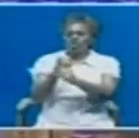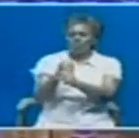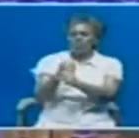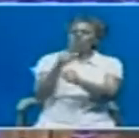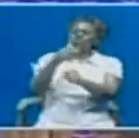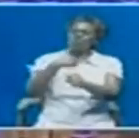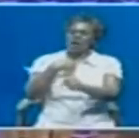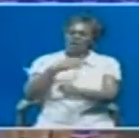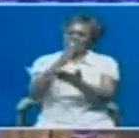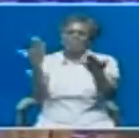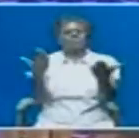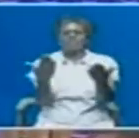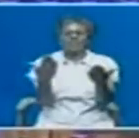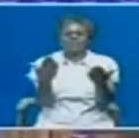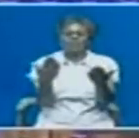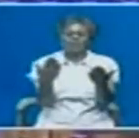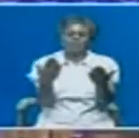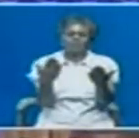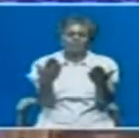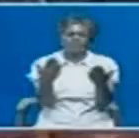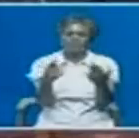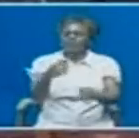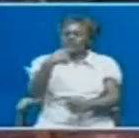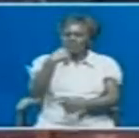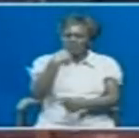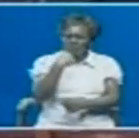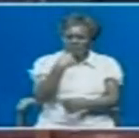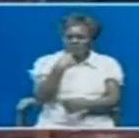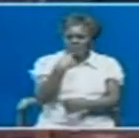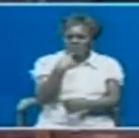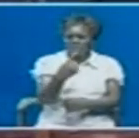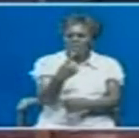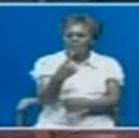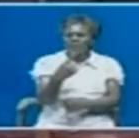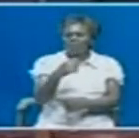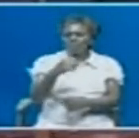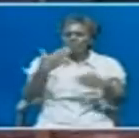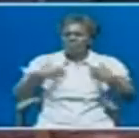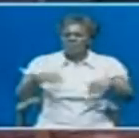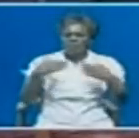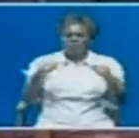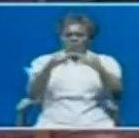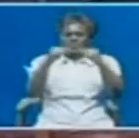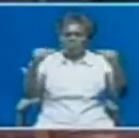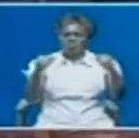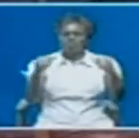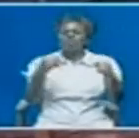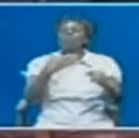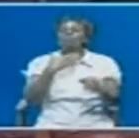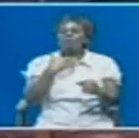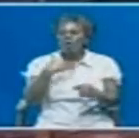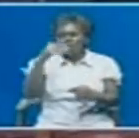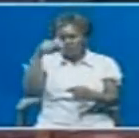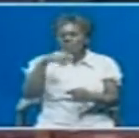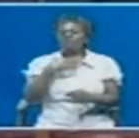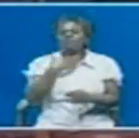look back to, yeah, and some strong financial backing. What do you tell athletes out there? What do you tell people in your position who were at your